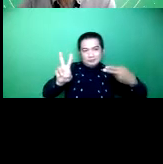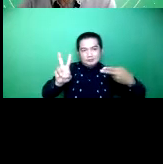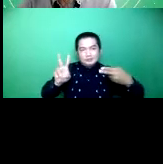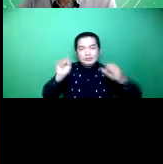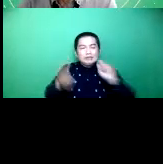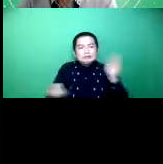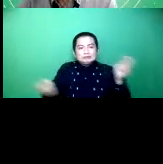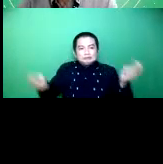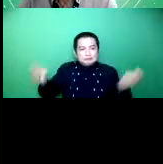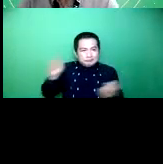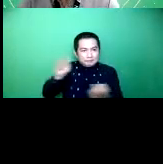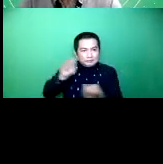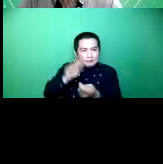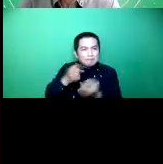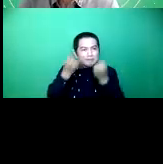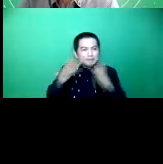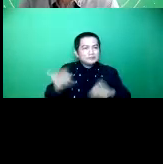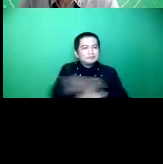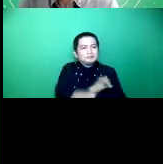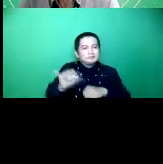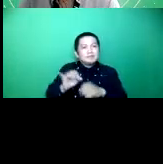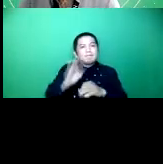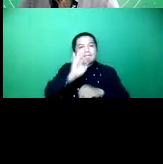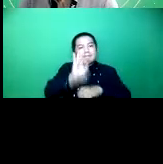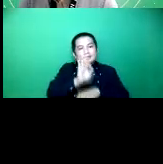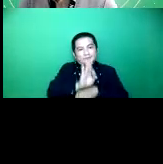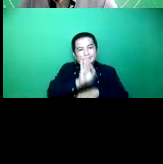transforming how many industries function. Like